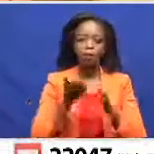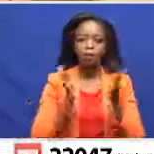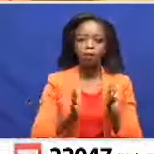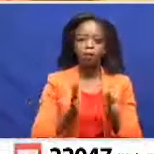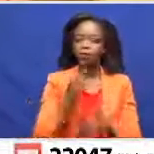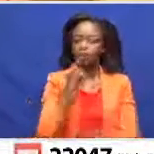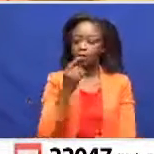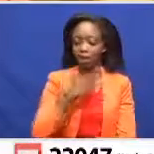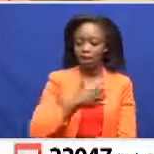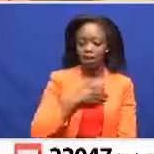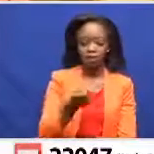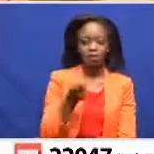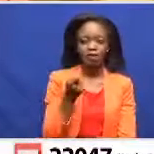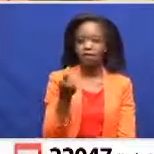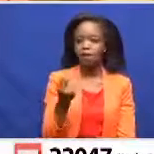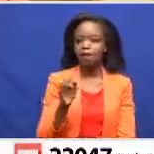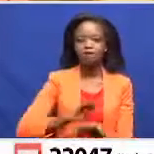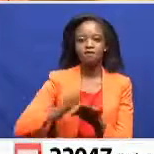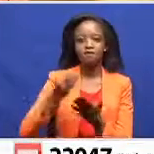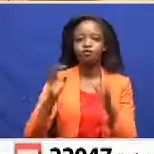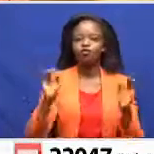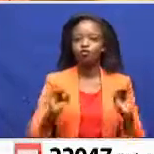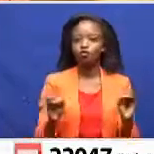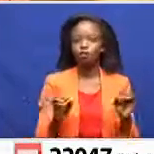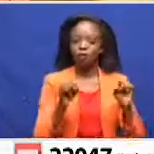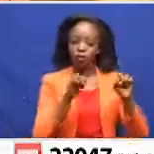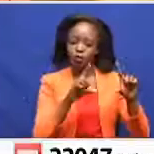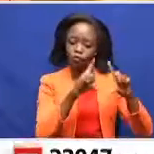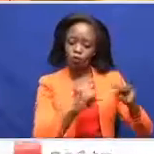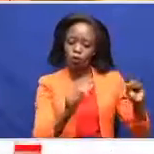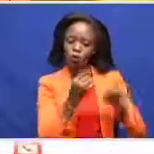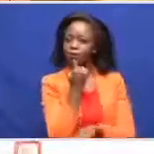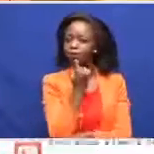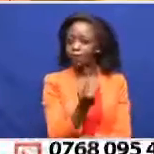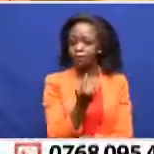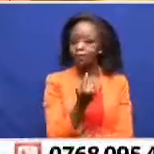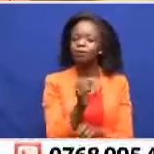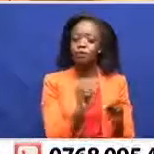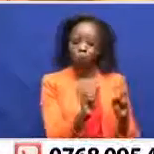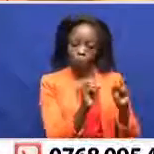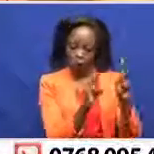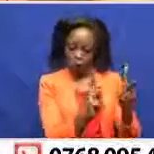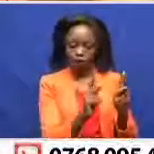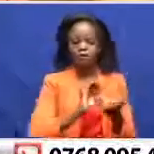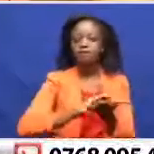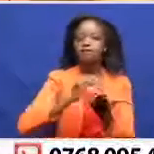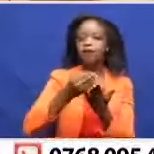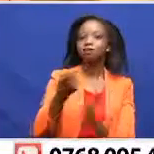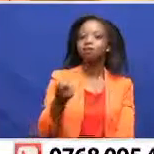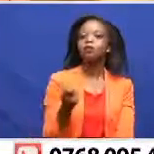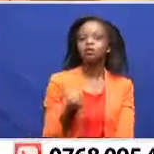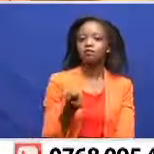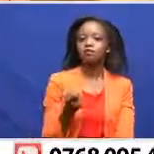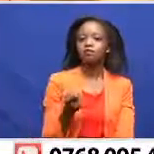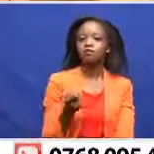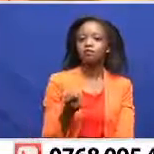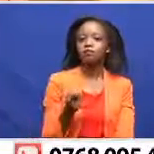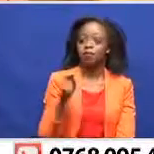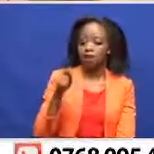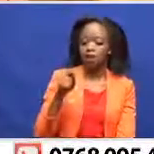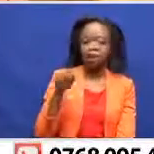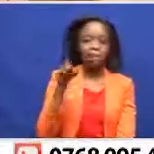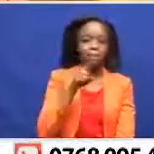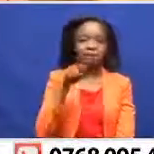stealing COVID-19 funds. This statement suggests that it is okay for the funds to be stolen for as long as he is not to